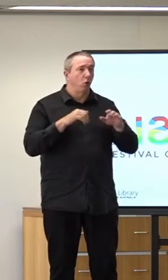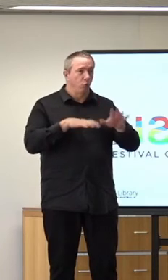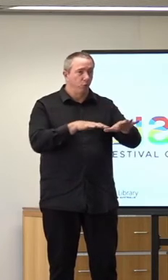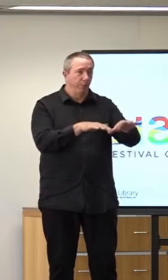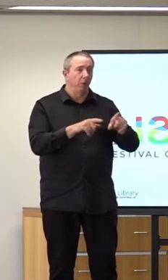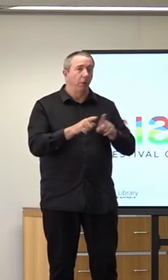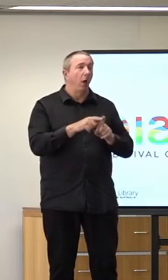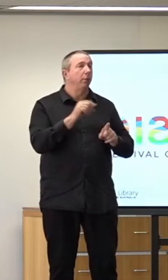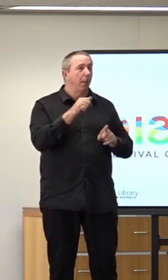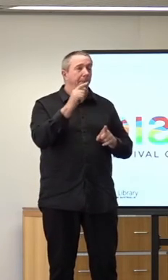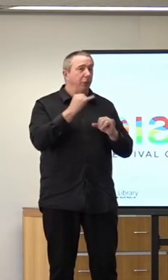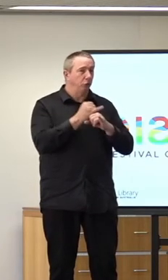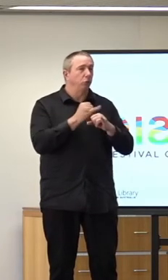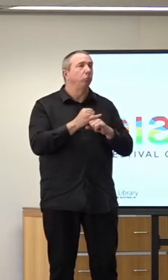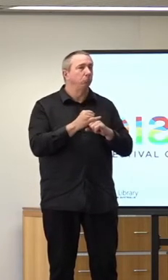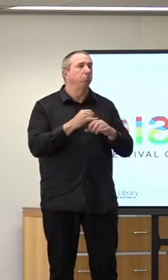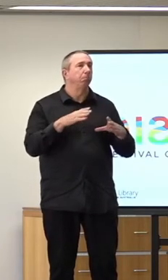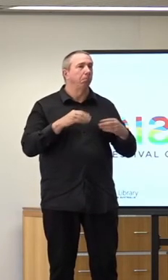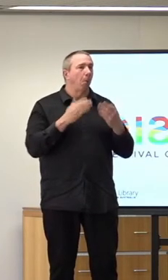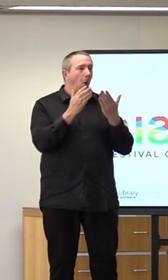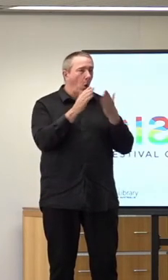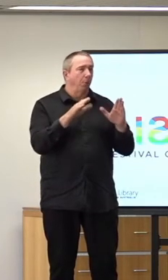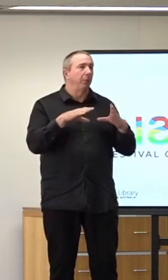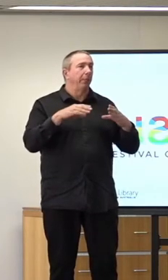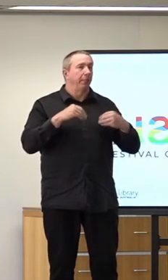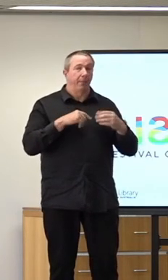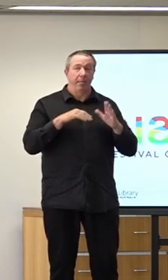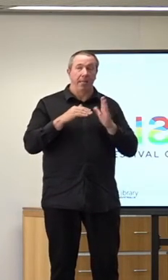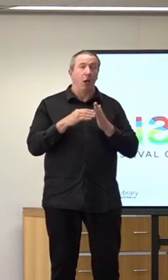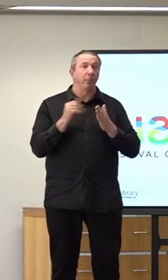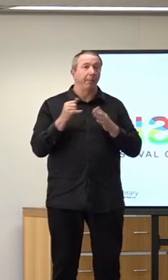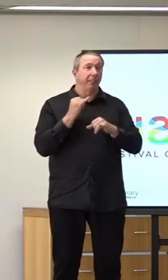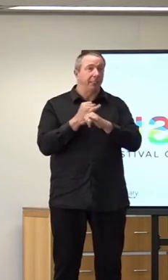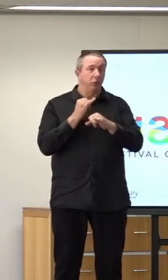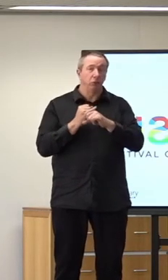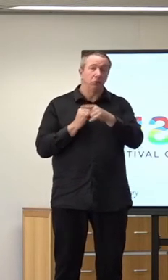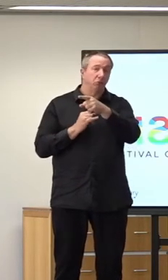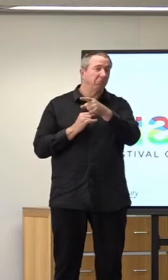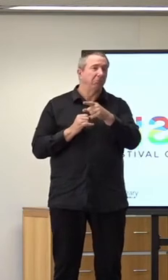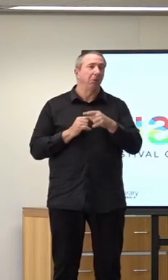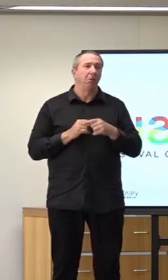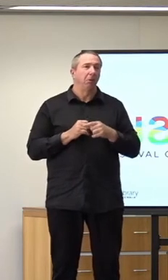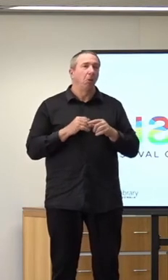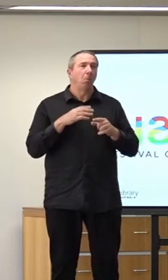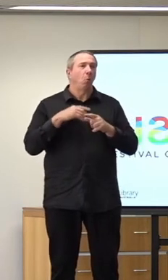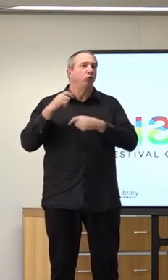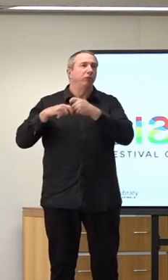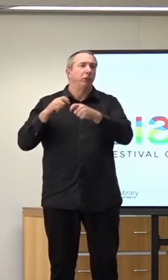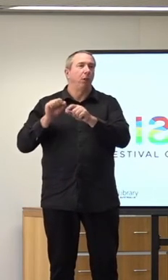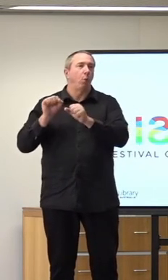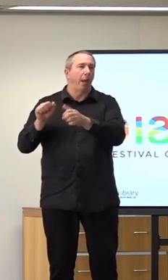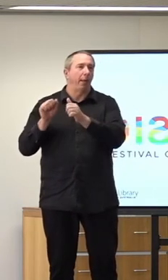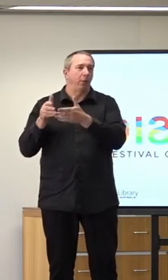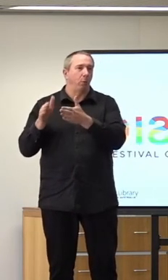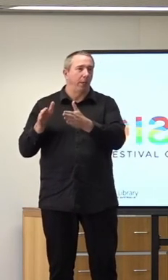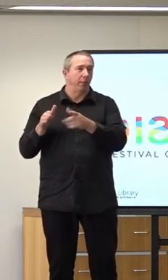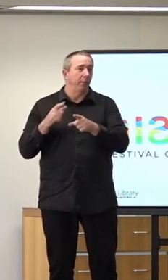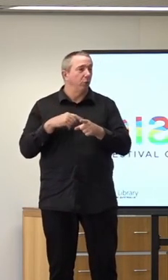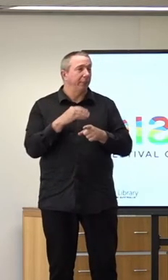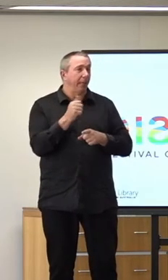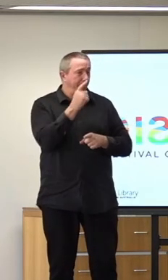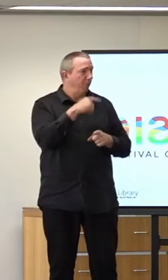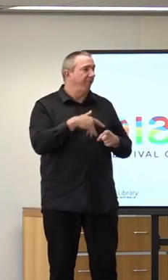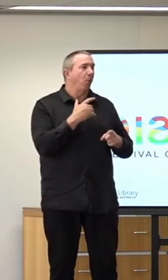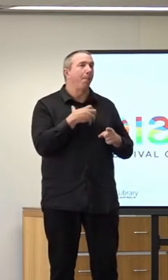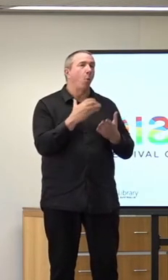the call and opened themselves up, and there are institutions that, you know, decided to be more traditional because that made people feel